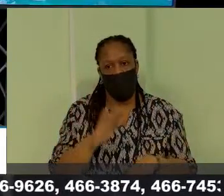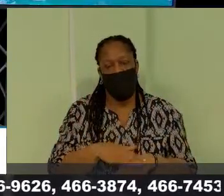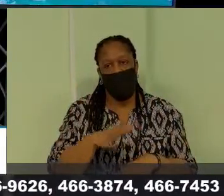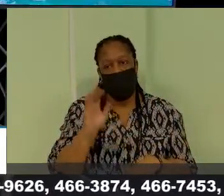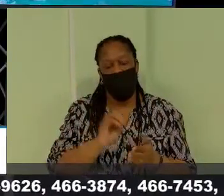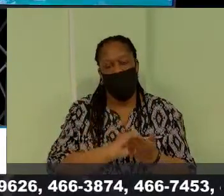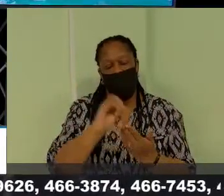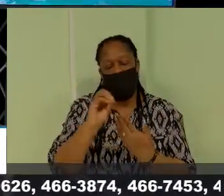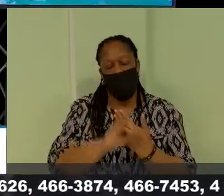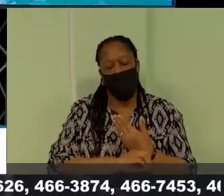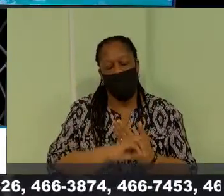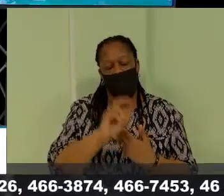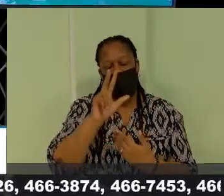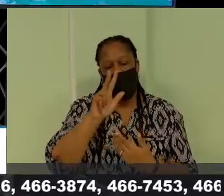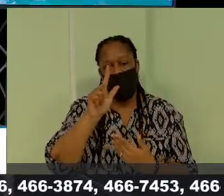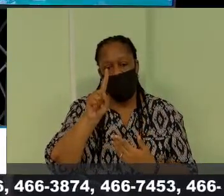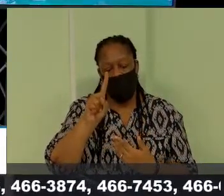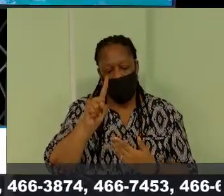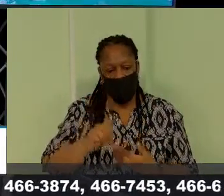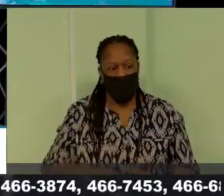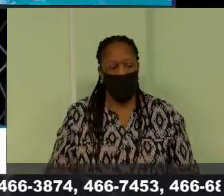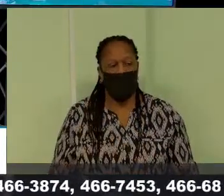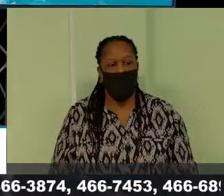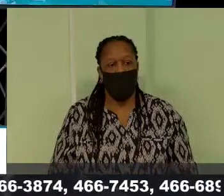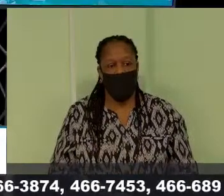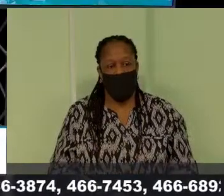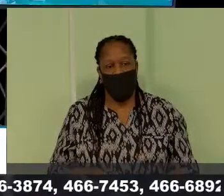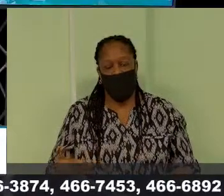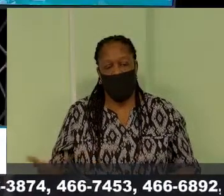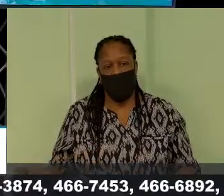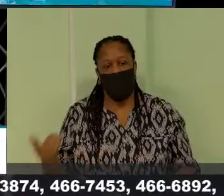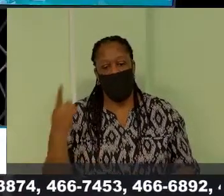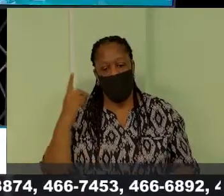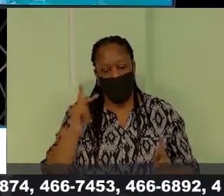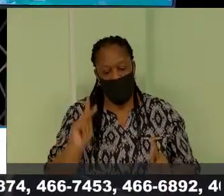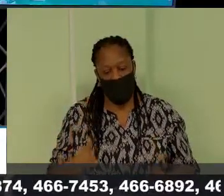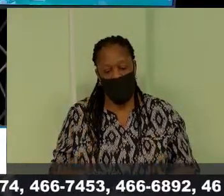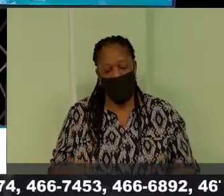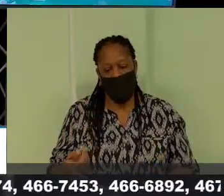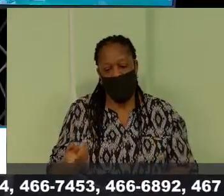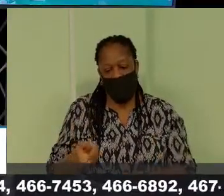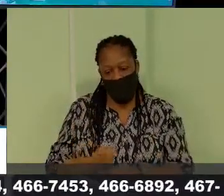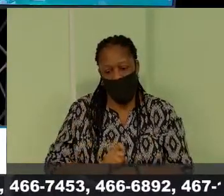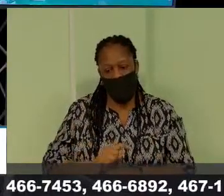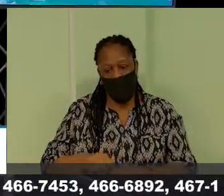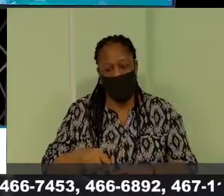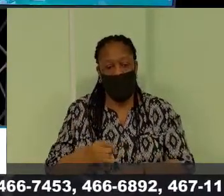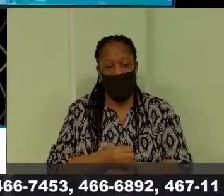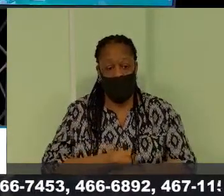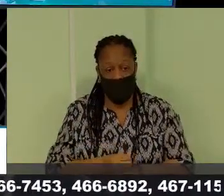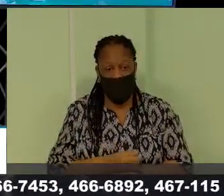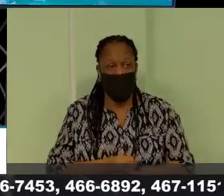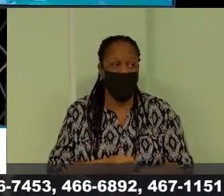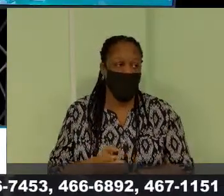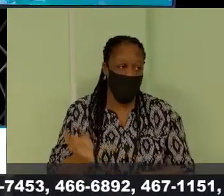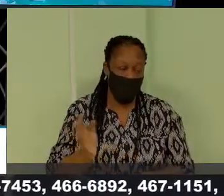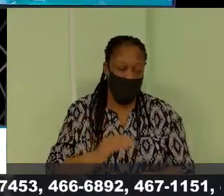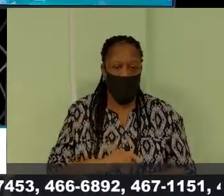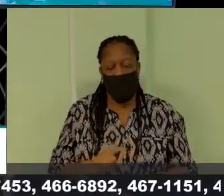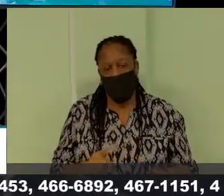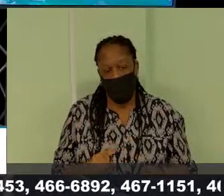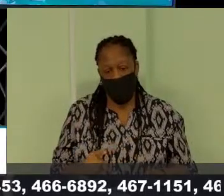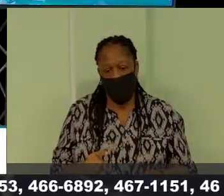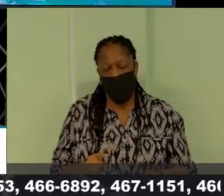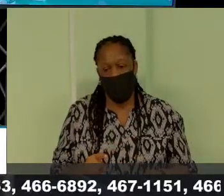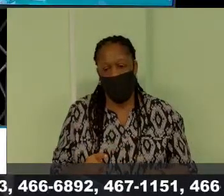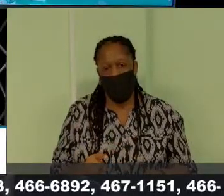who is chair of the COVID-19 National Task Force and the National Disaster Coordinator,